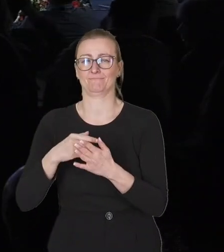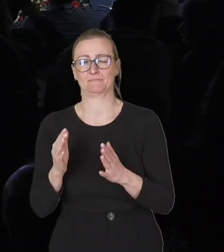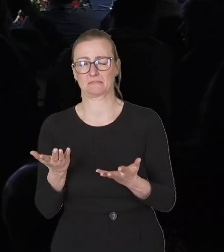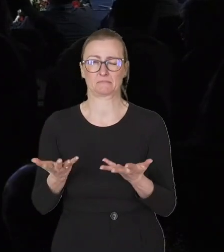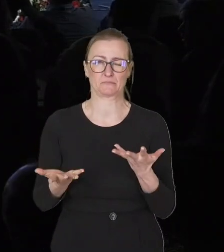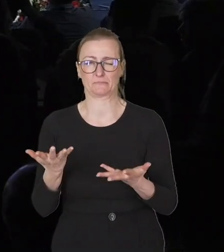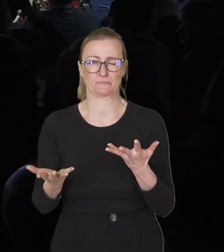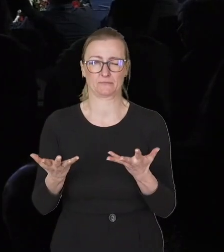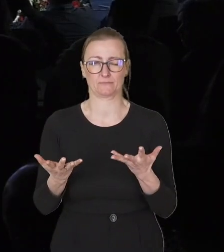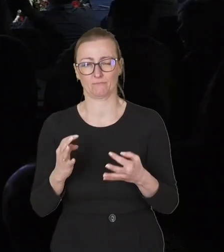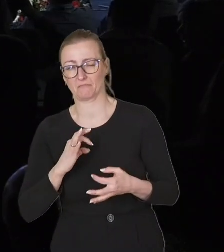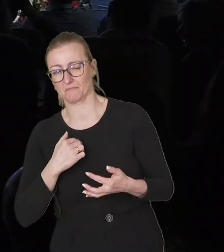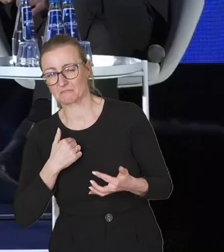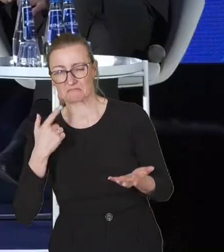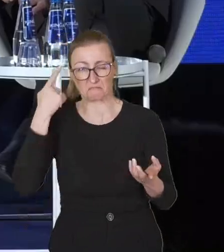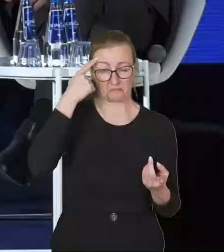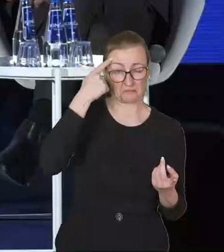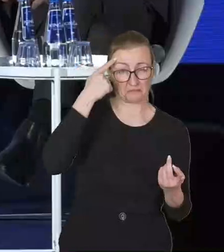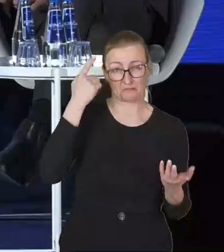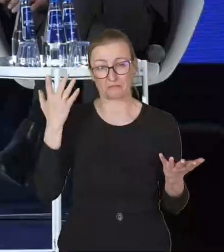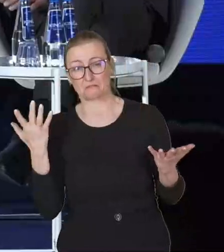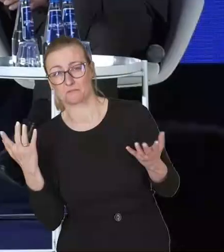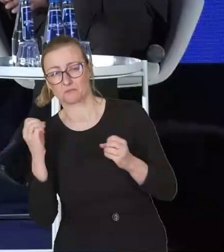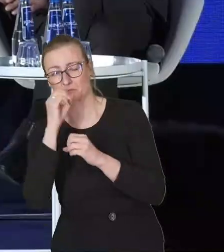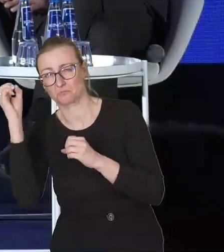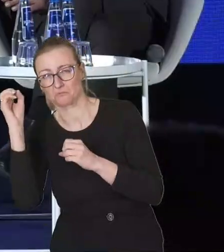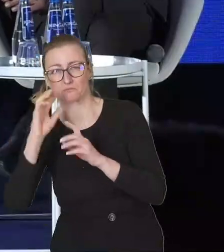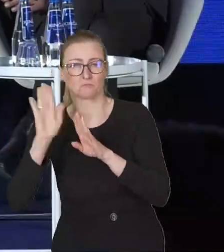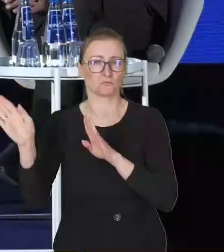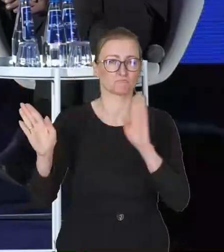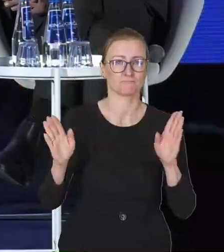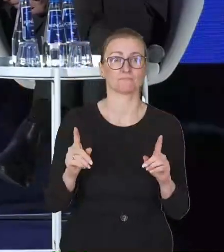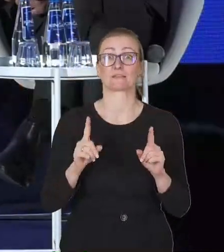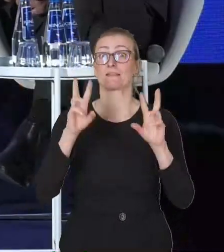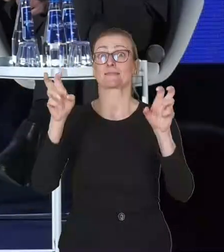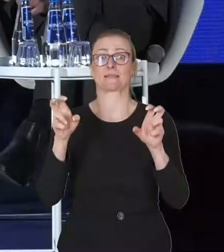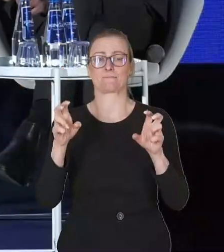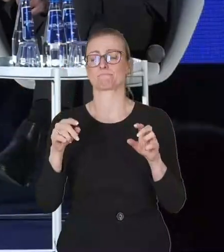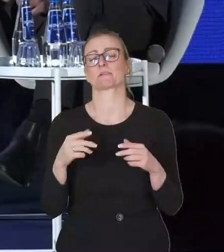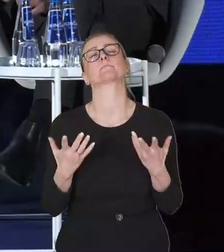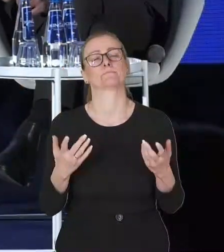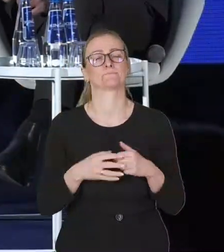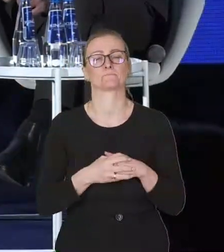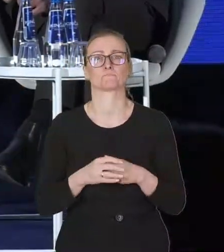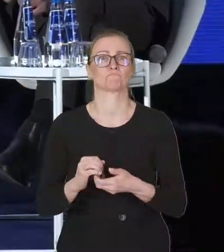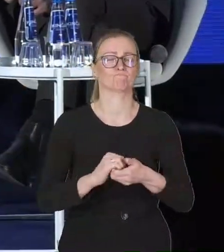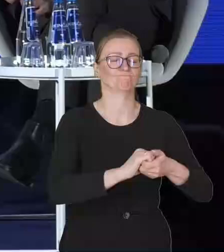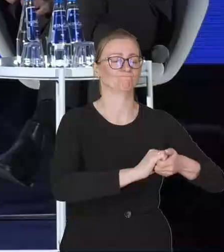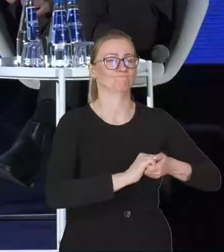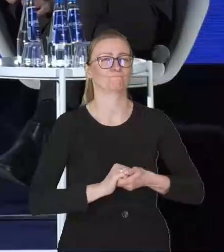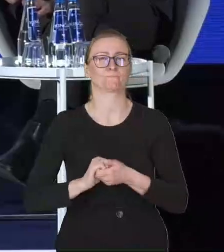I think it's really an intrinsic, inherent, molecular link, if you will, between cohesion policy and single market